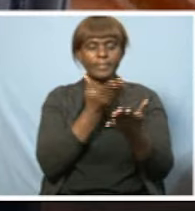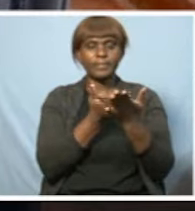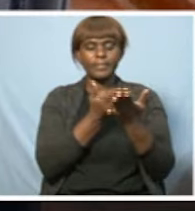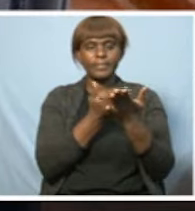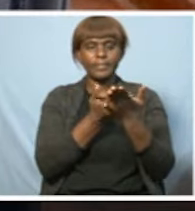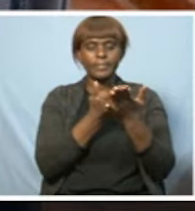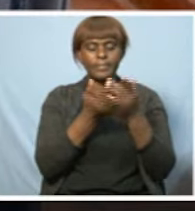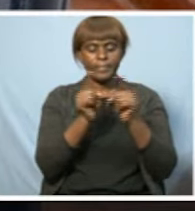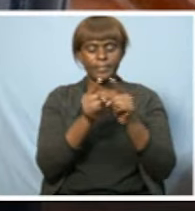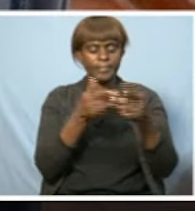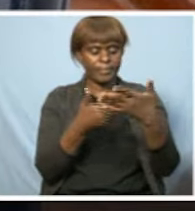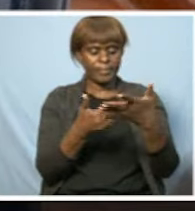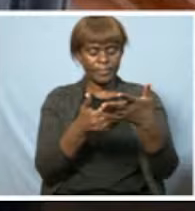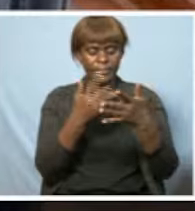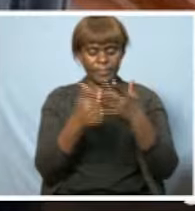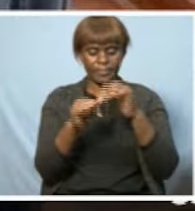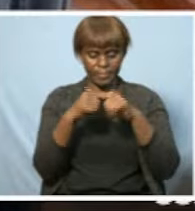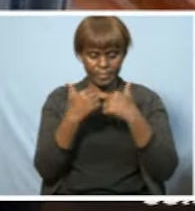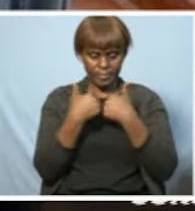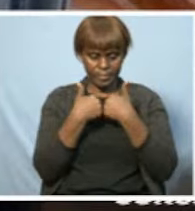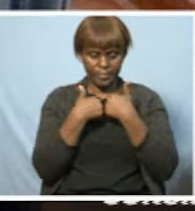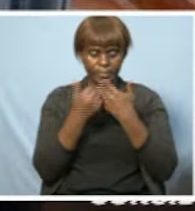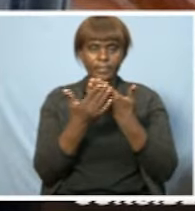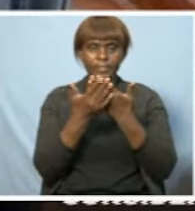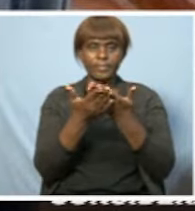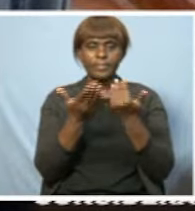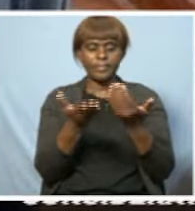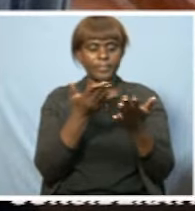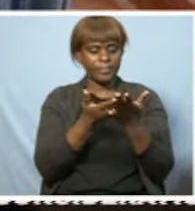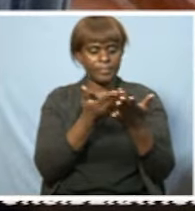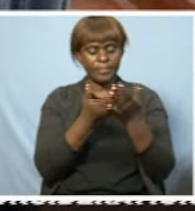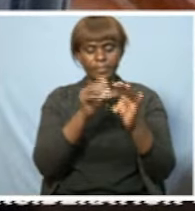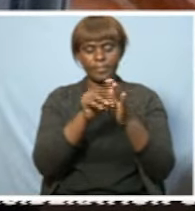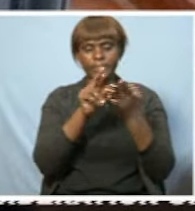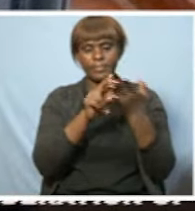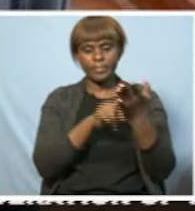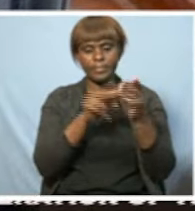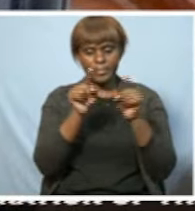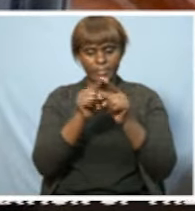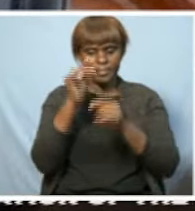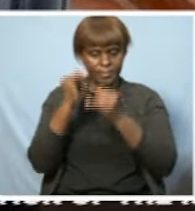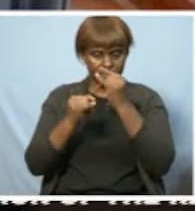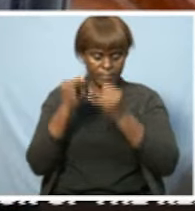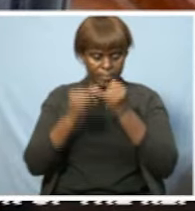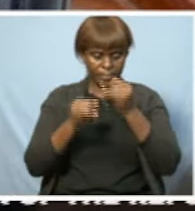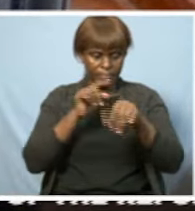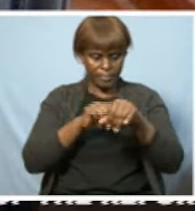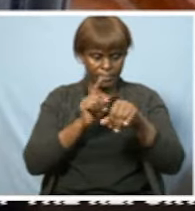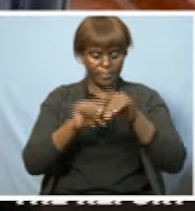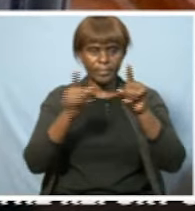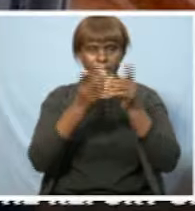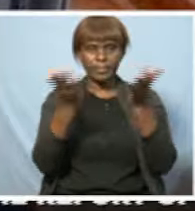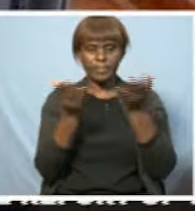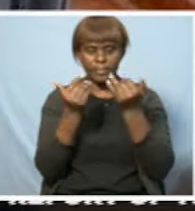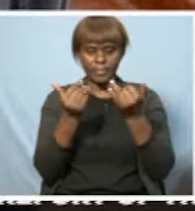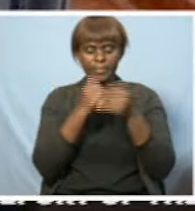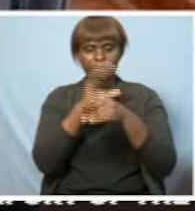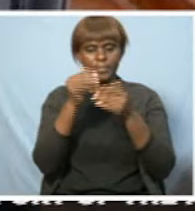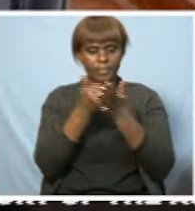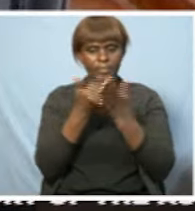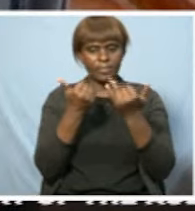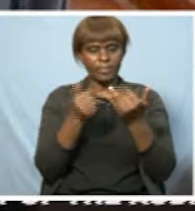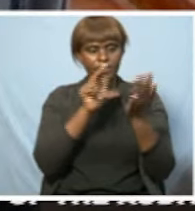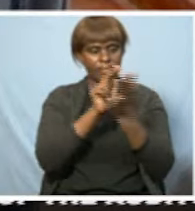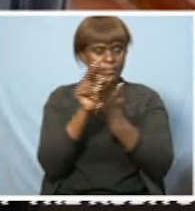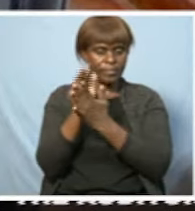The document that we are presenting in this report is the final stage, whereby now all